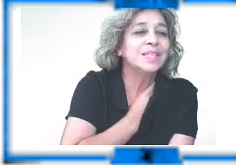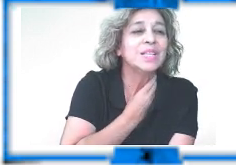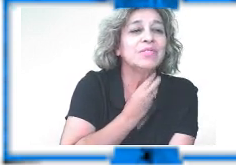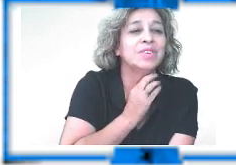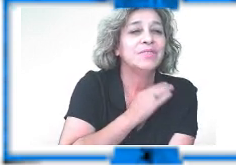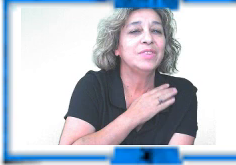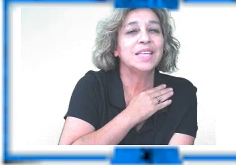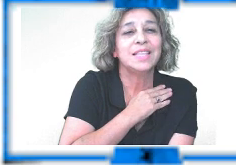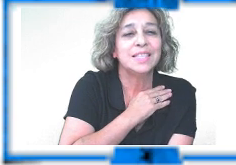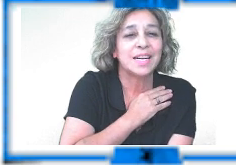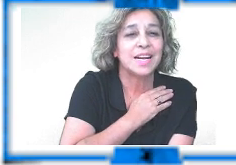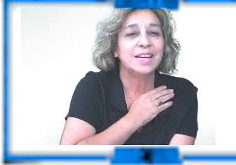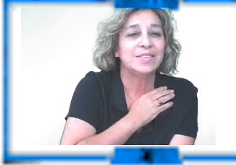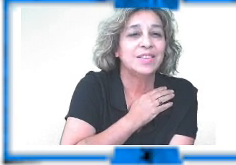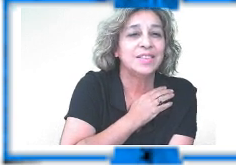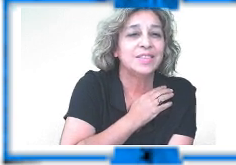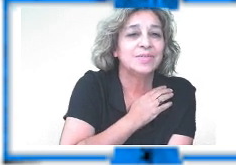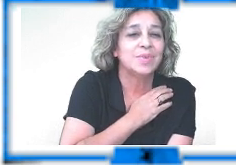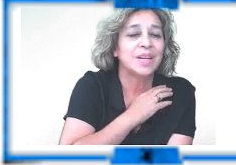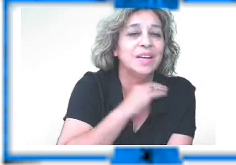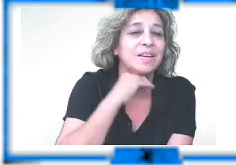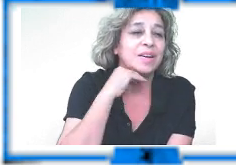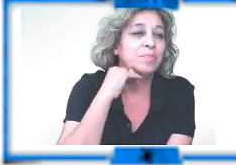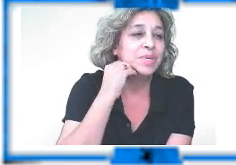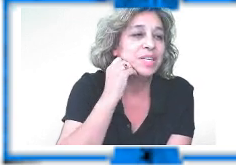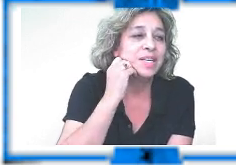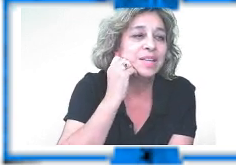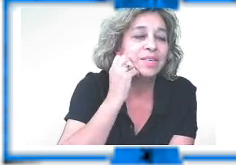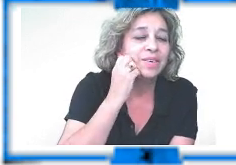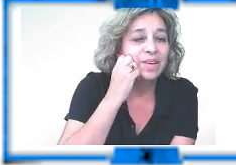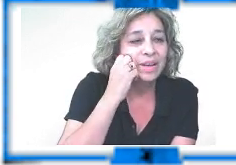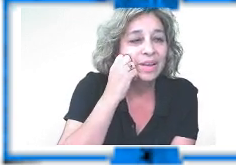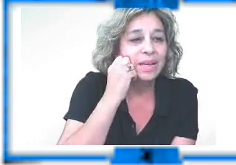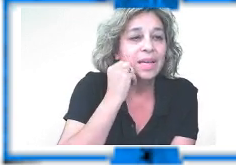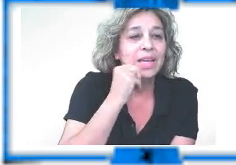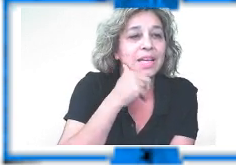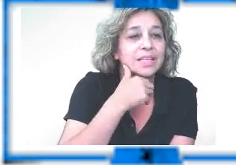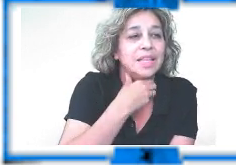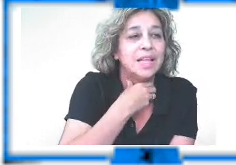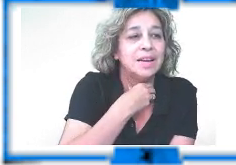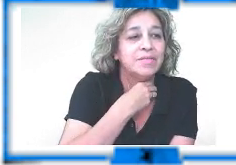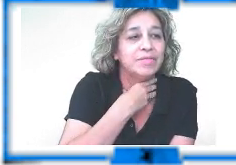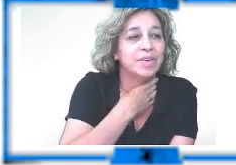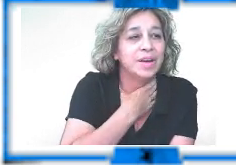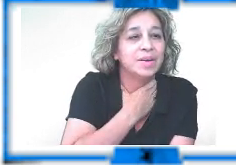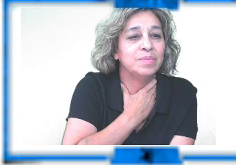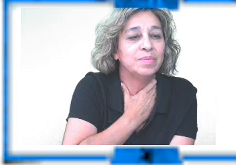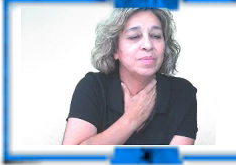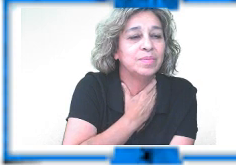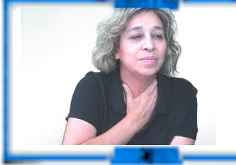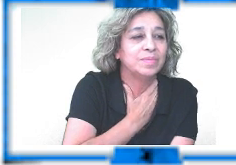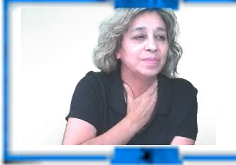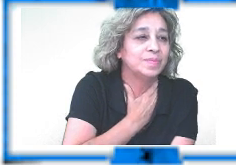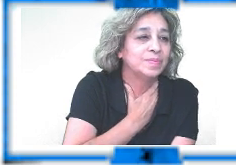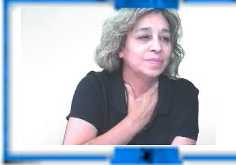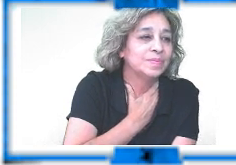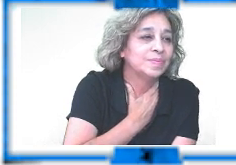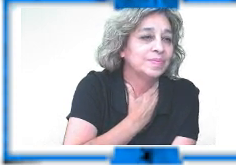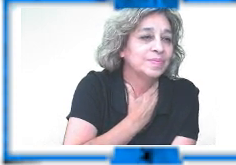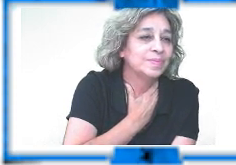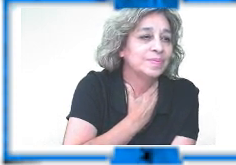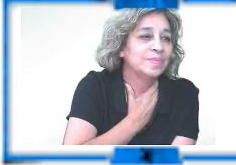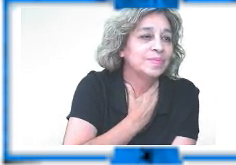He says, look for Vicente Serrano that's working on Capuchin. He has a lot of...